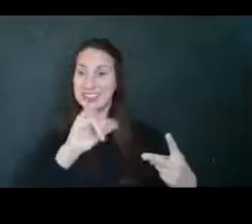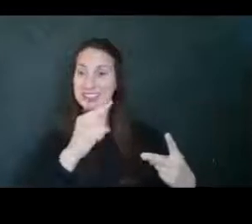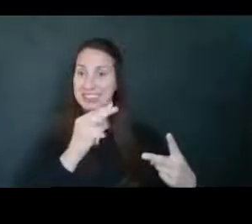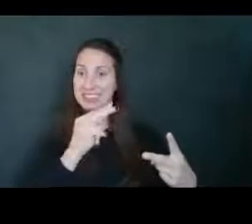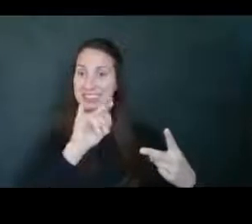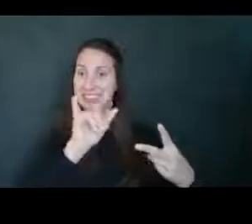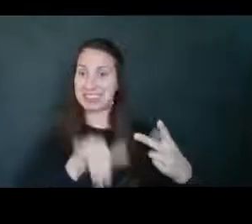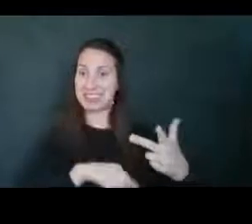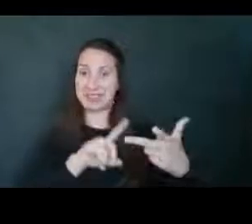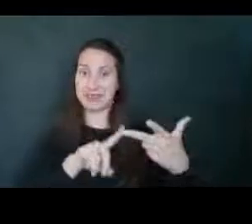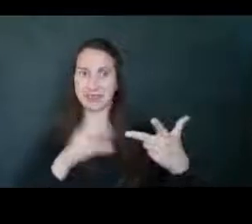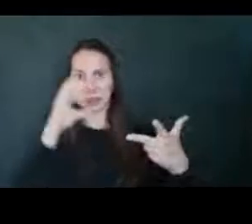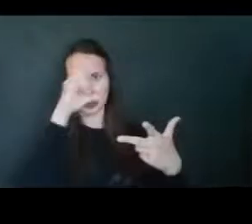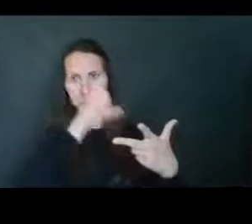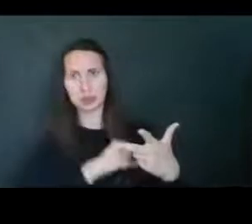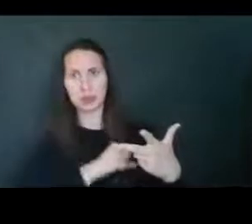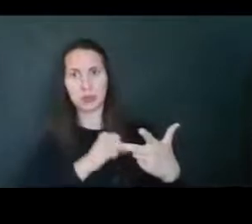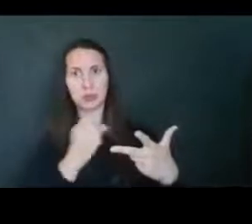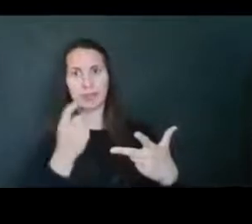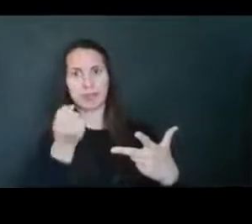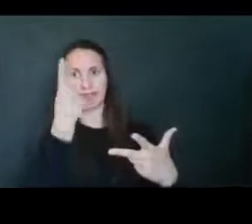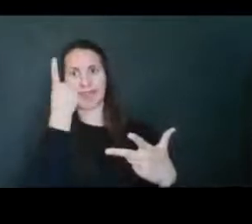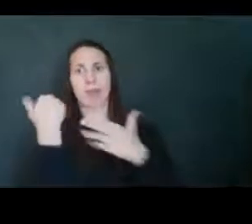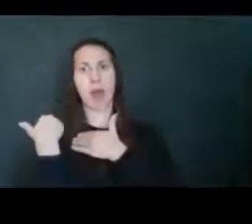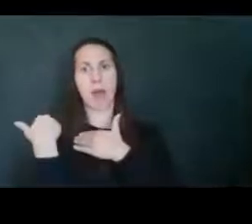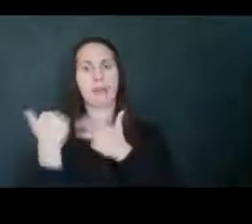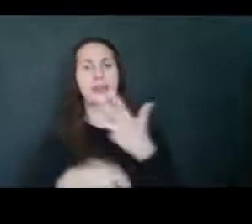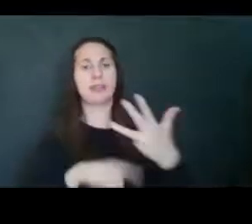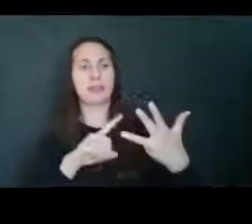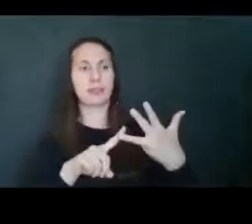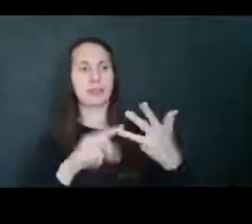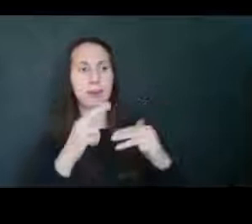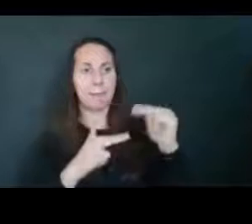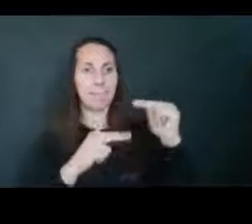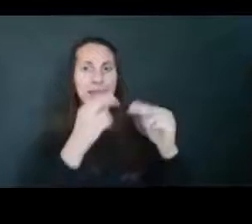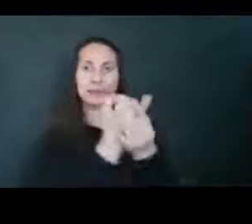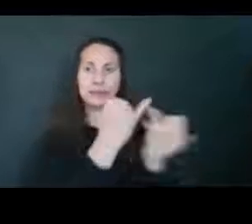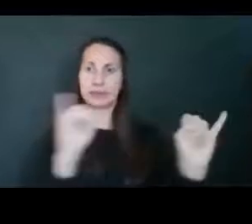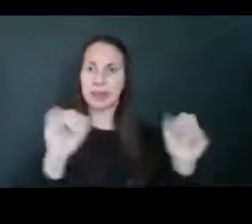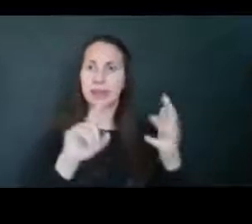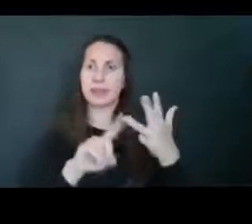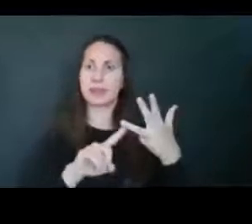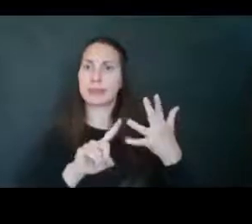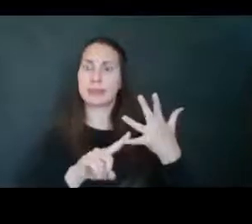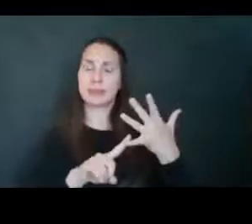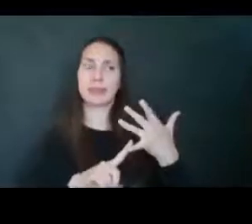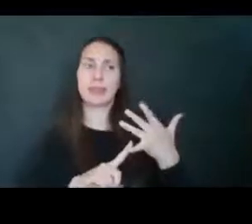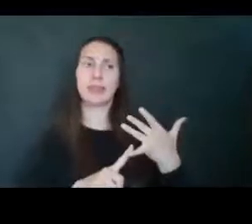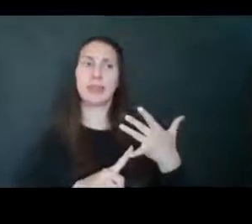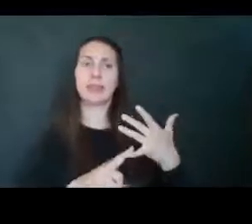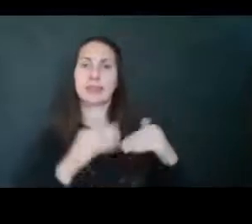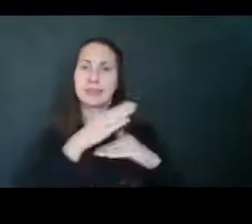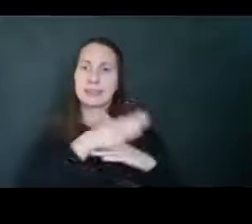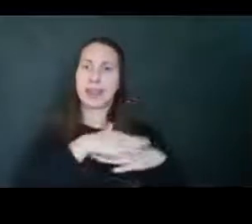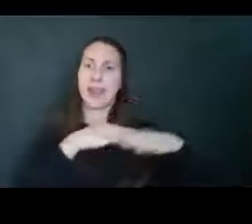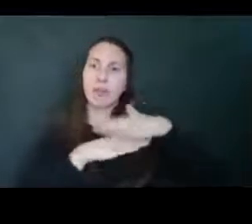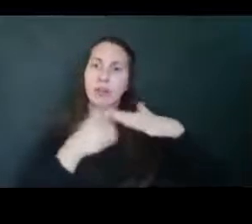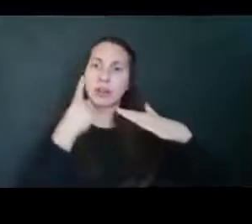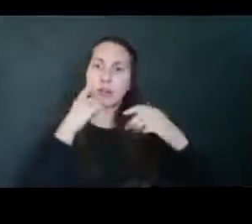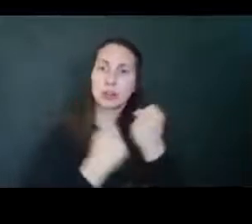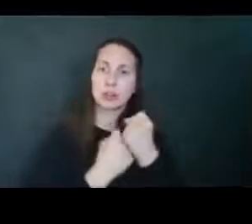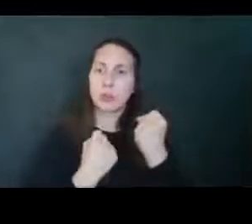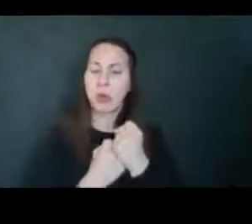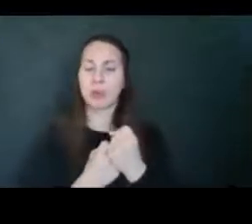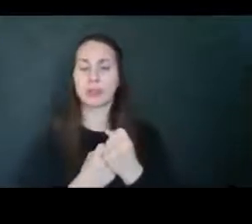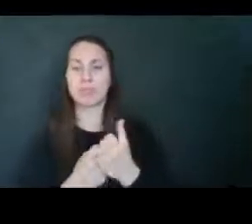build independence, scaffolding for support, everyone has value, and social connection enhances life. There's